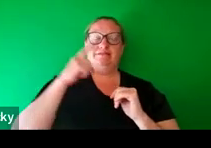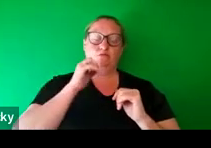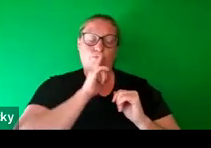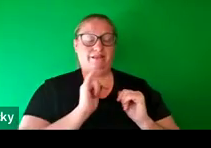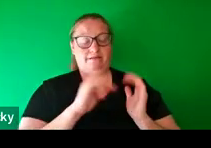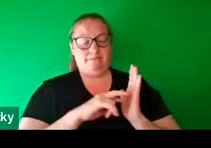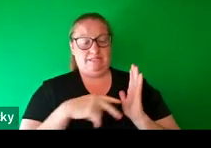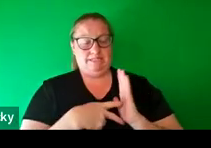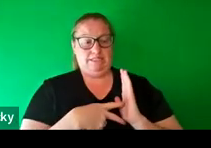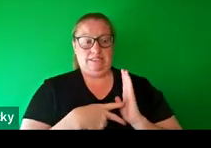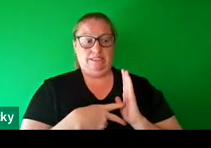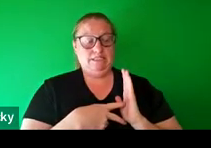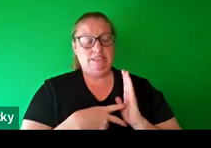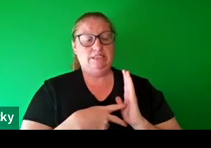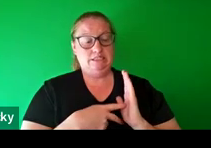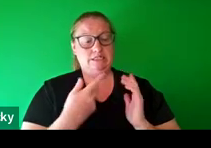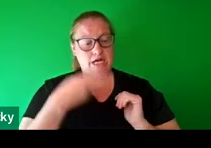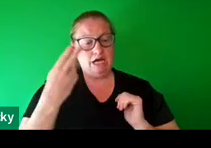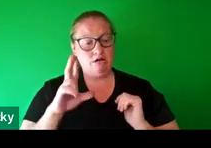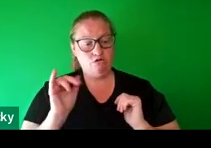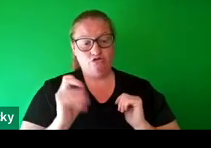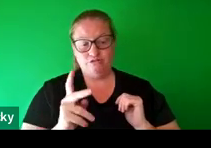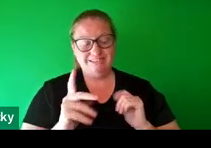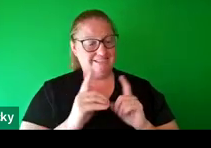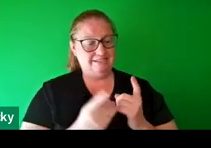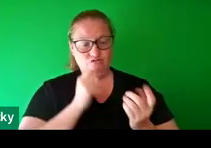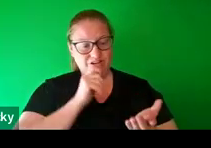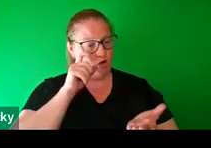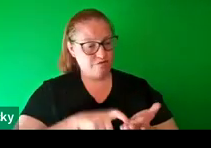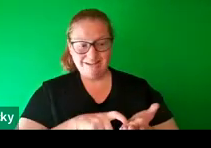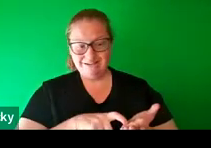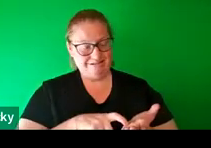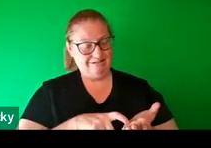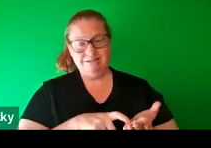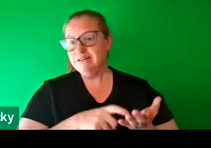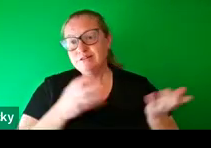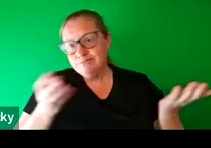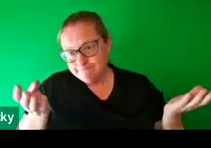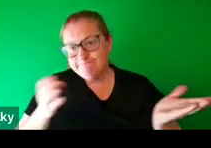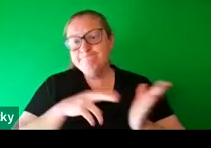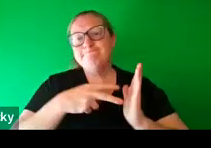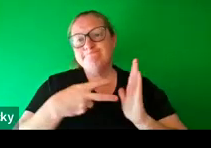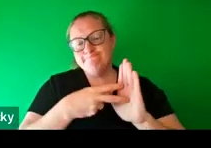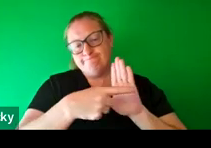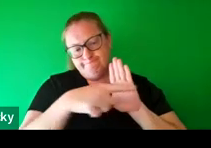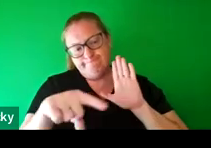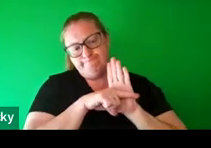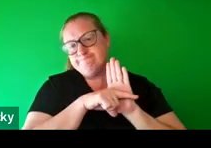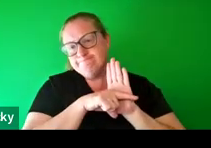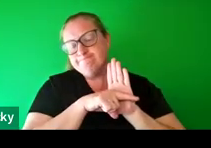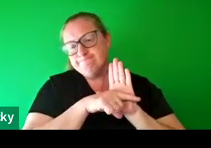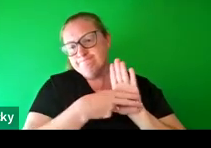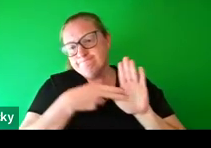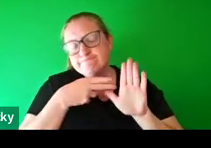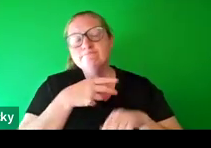this as a much greater risk than the district is recognizing, and thus we're moving into negative. And so that's